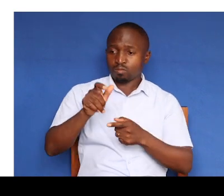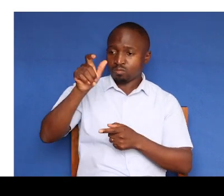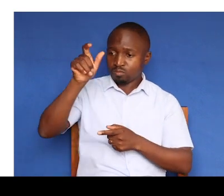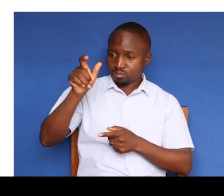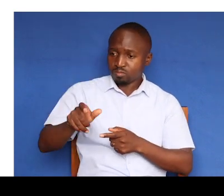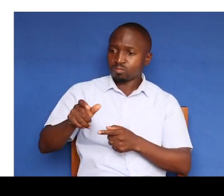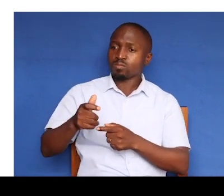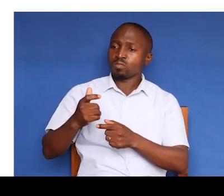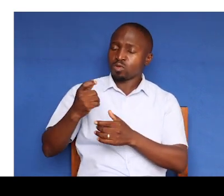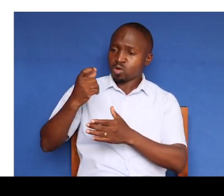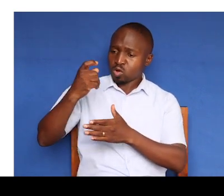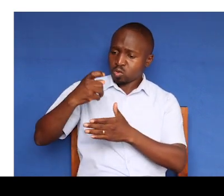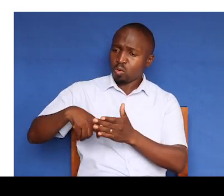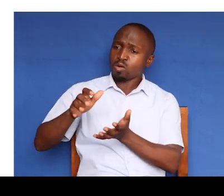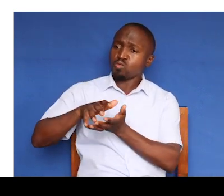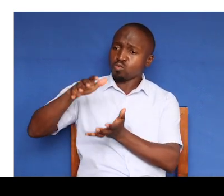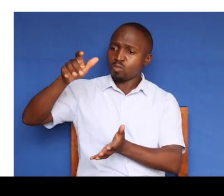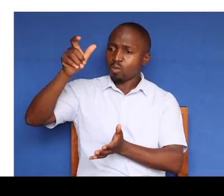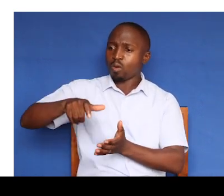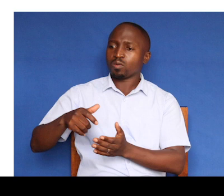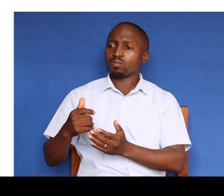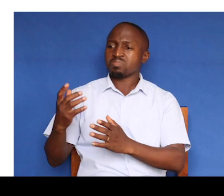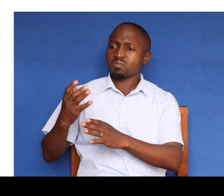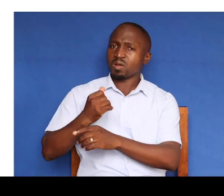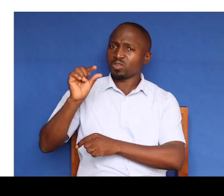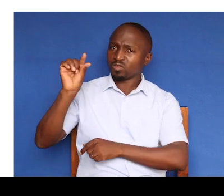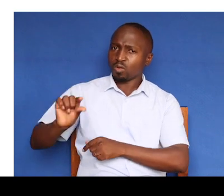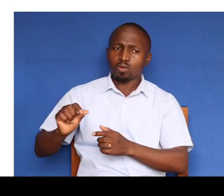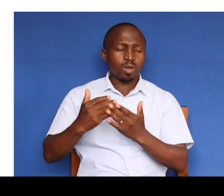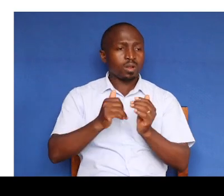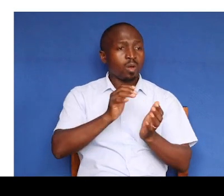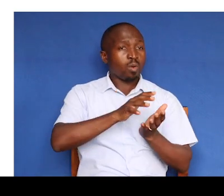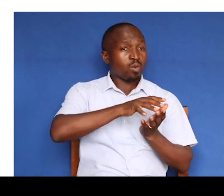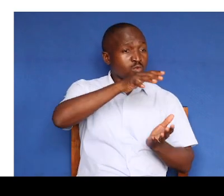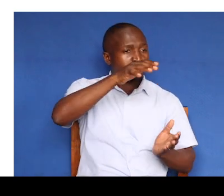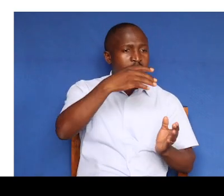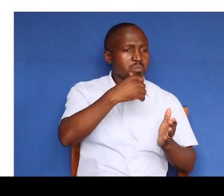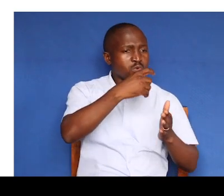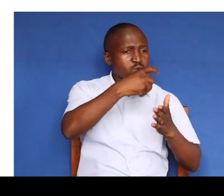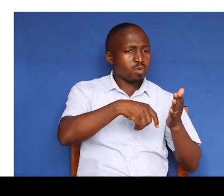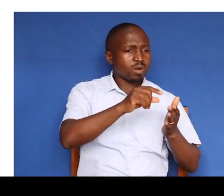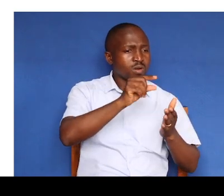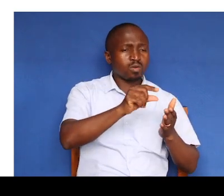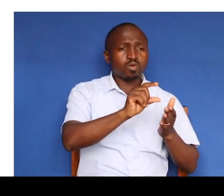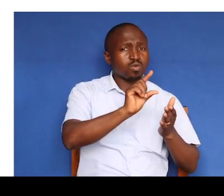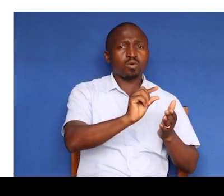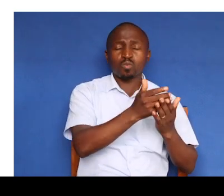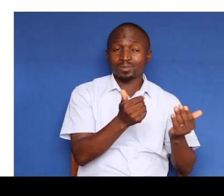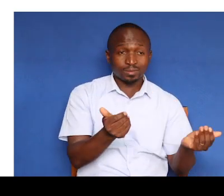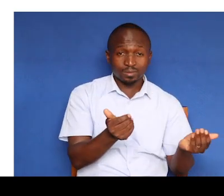tax rate low income earners. Why? Why not high income earners? The reason,